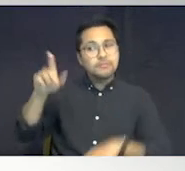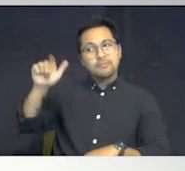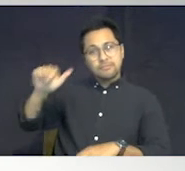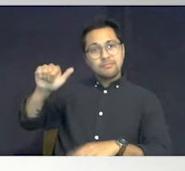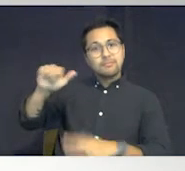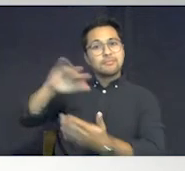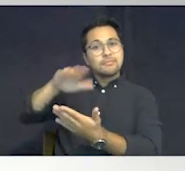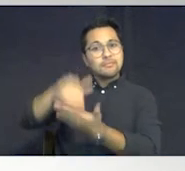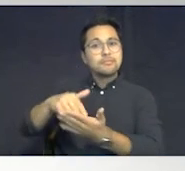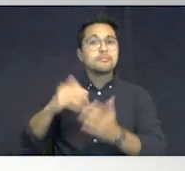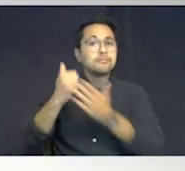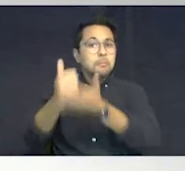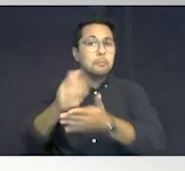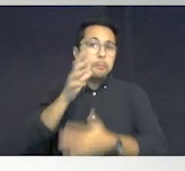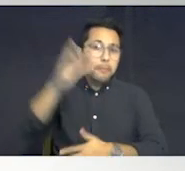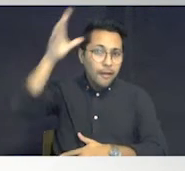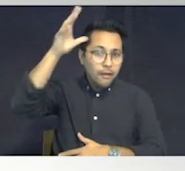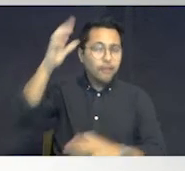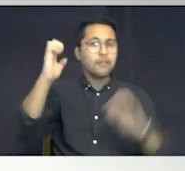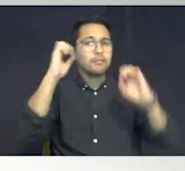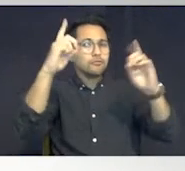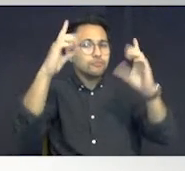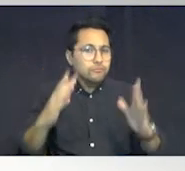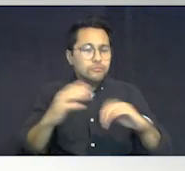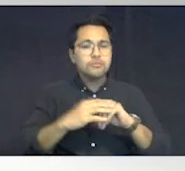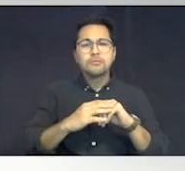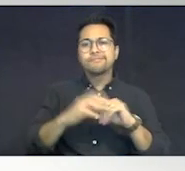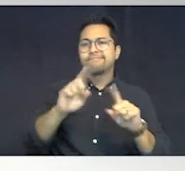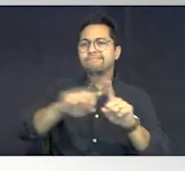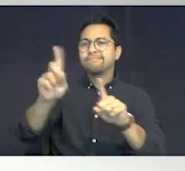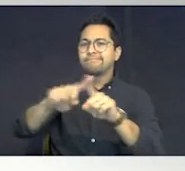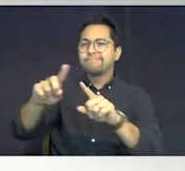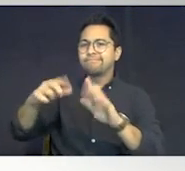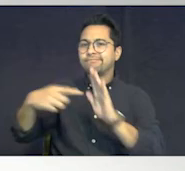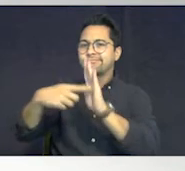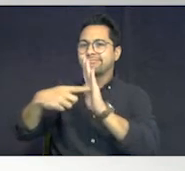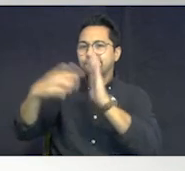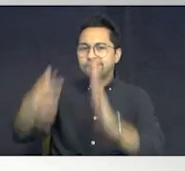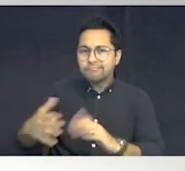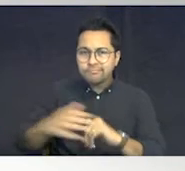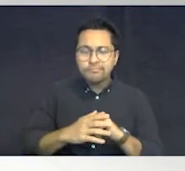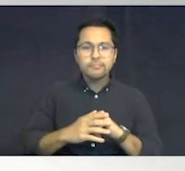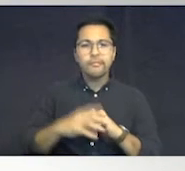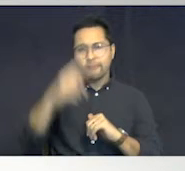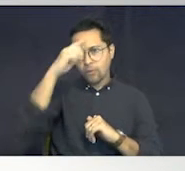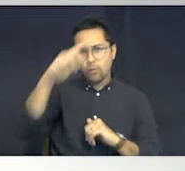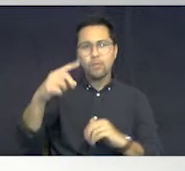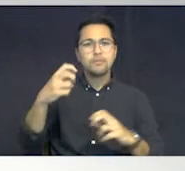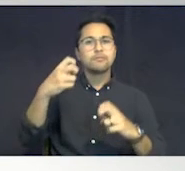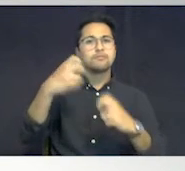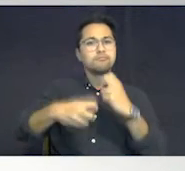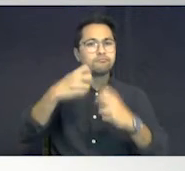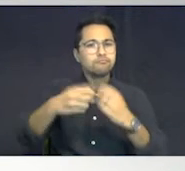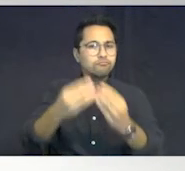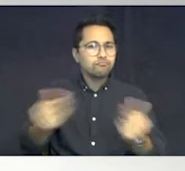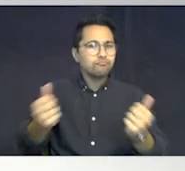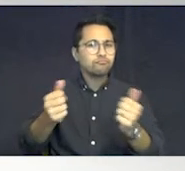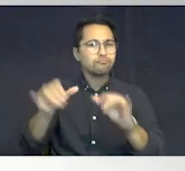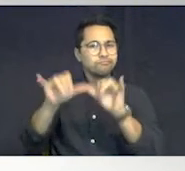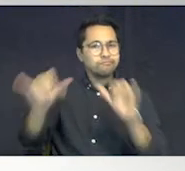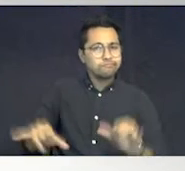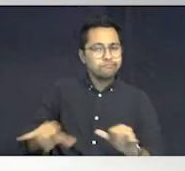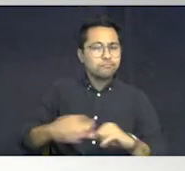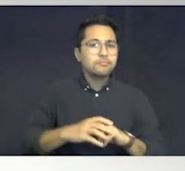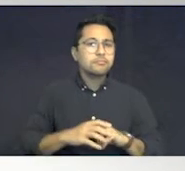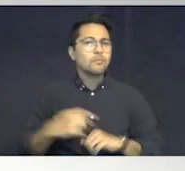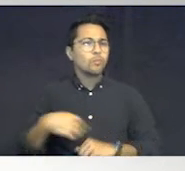parents, educators, and state educational agency representatives implement dispute resolution systems and determine